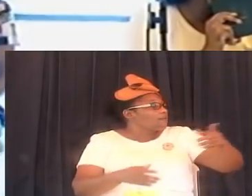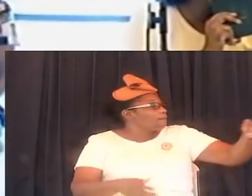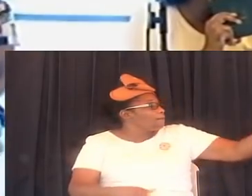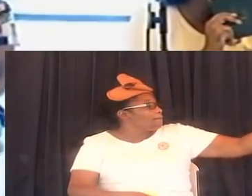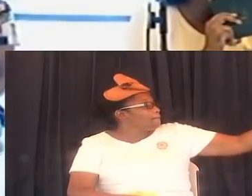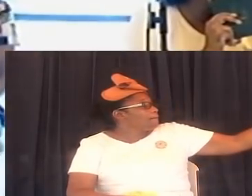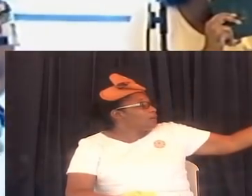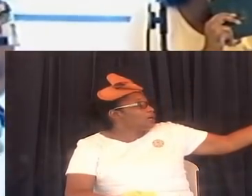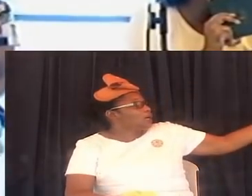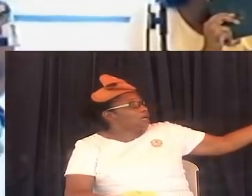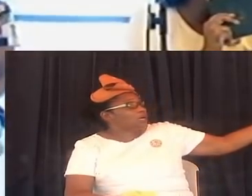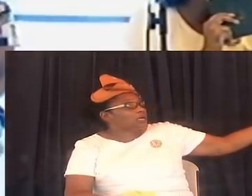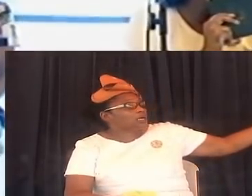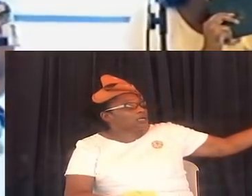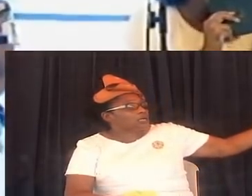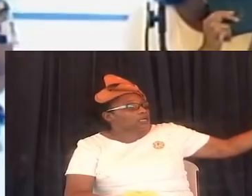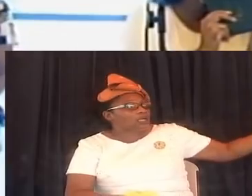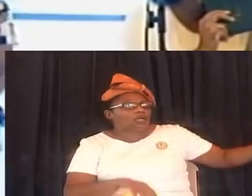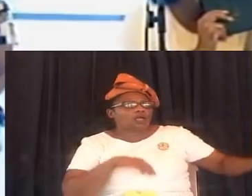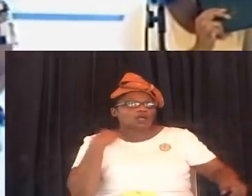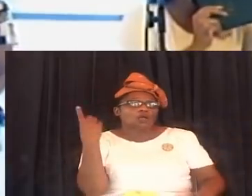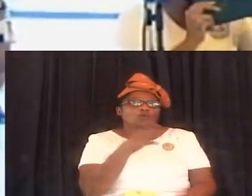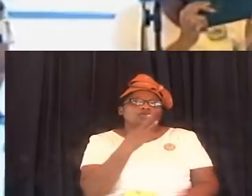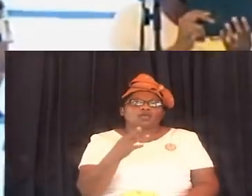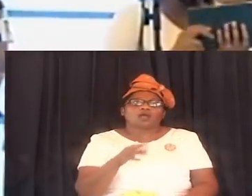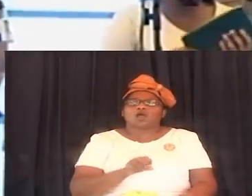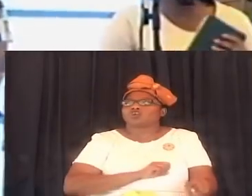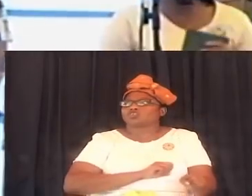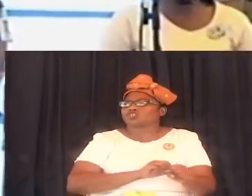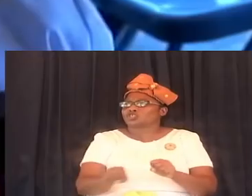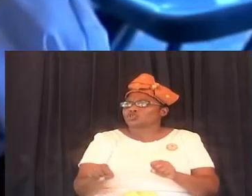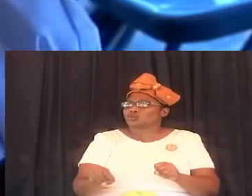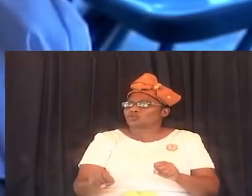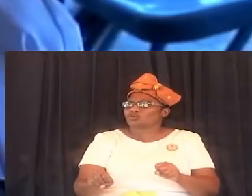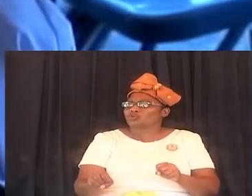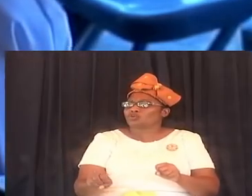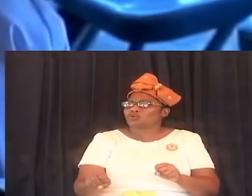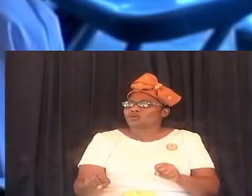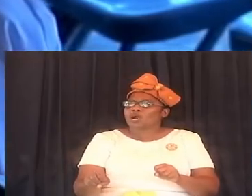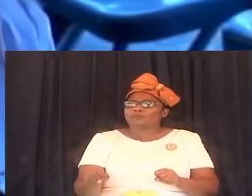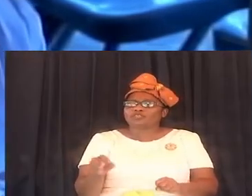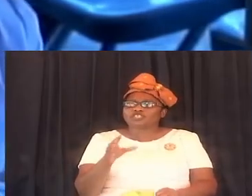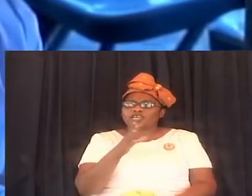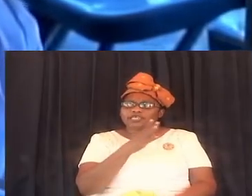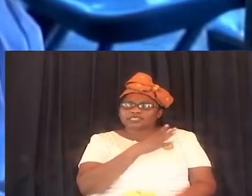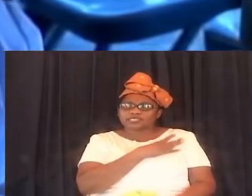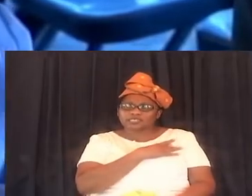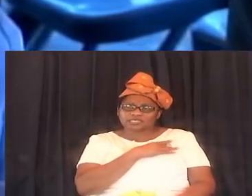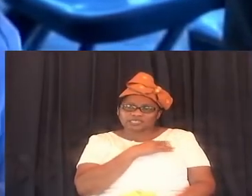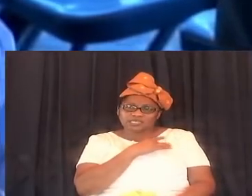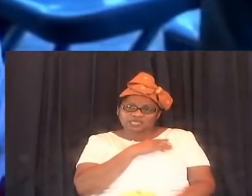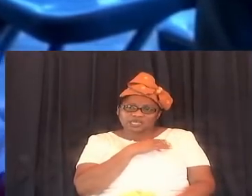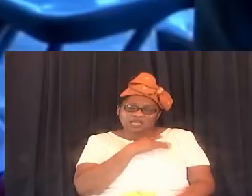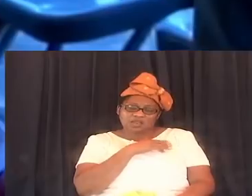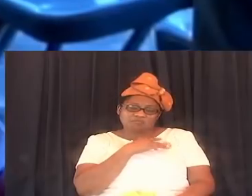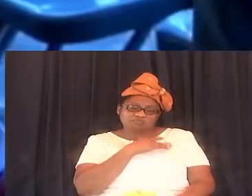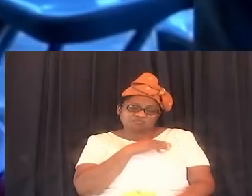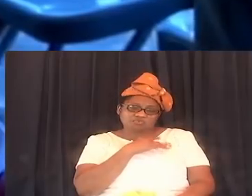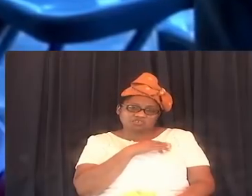Look here. We are so appreciative of the fact that you took the time out. Come under all this